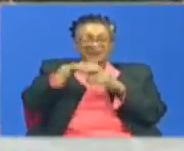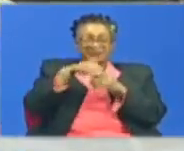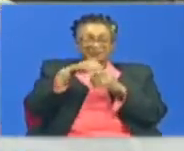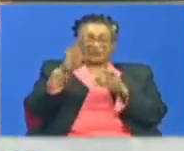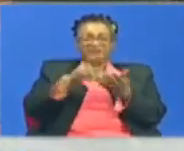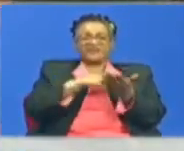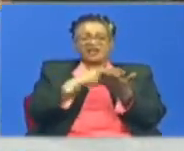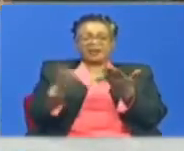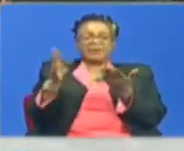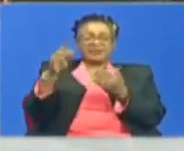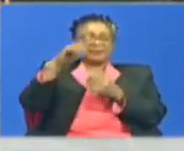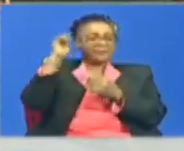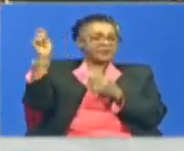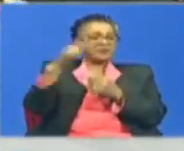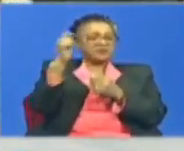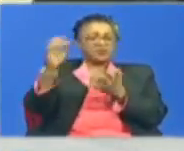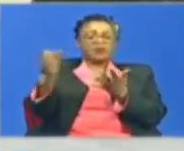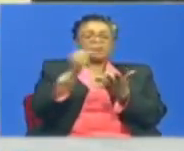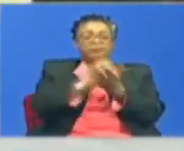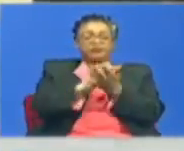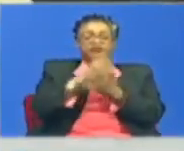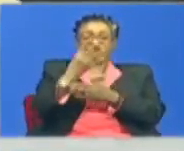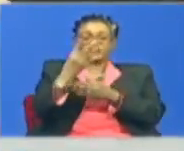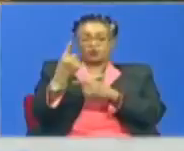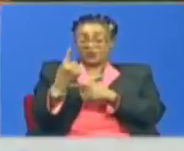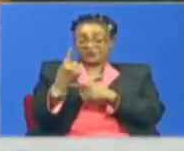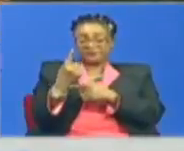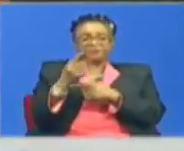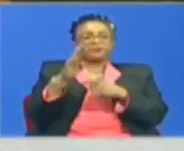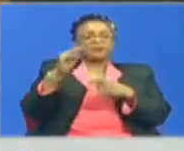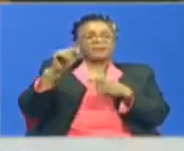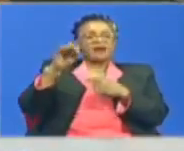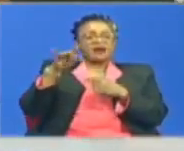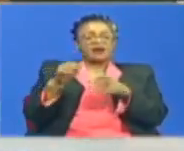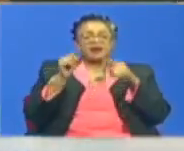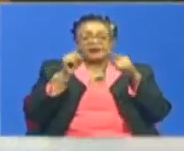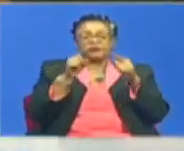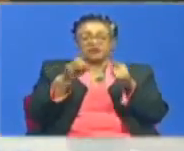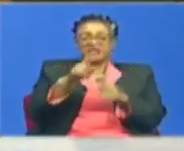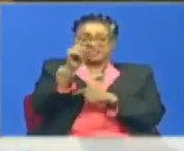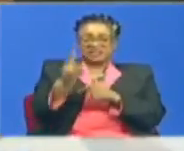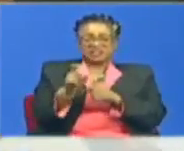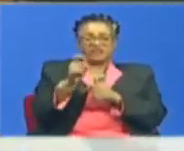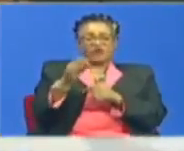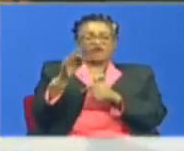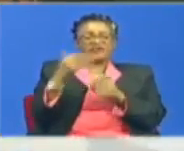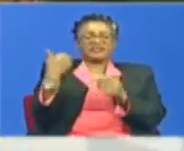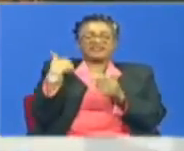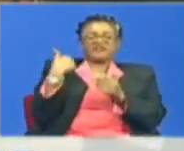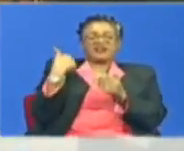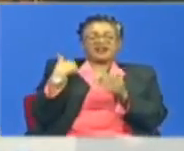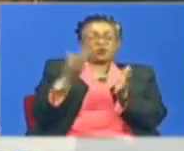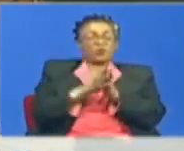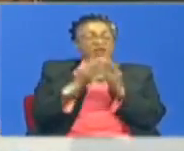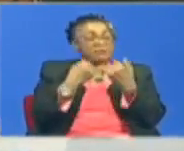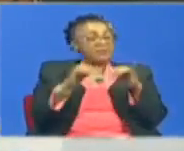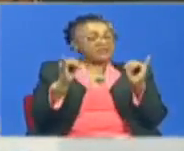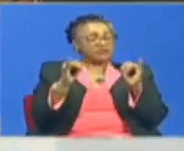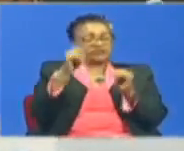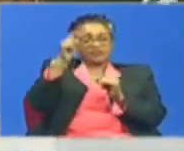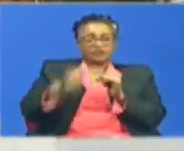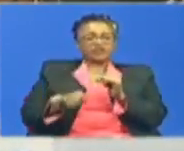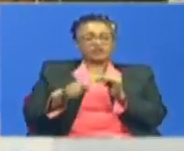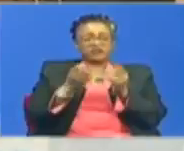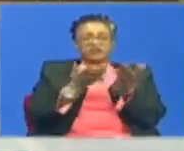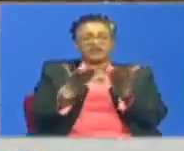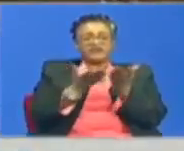President to appoint the 41 judges to the bench, Maraga has also accused the executive of interfering with the independence of the Judicial